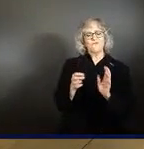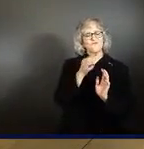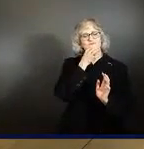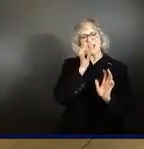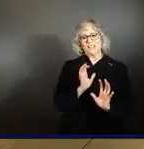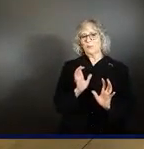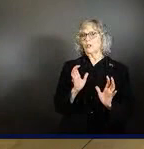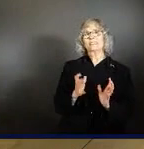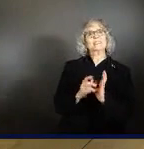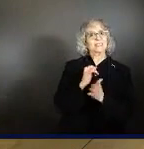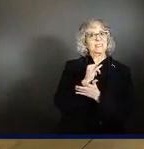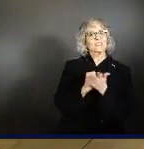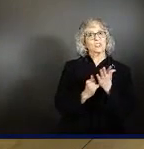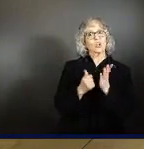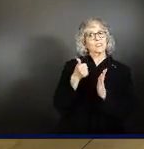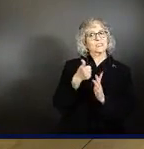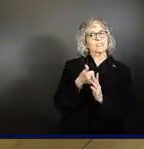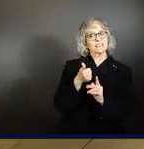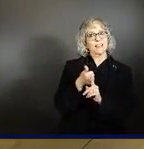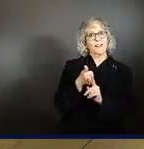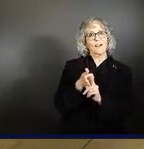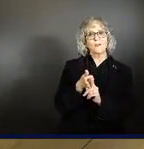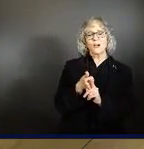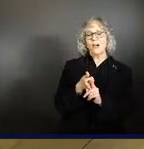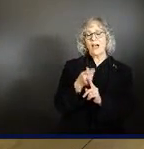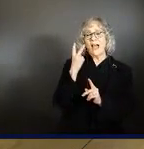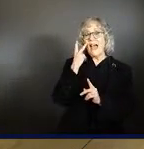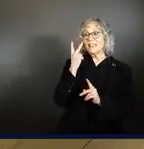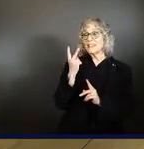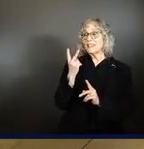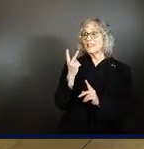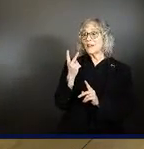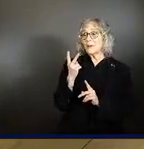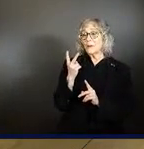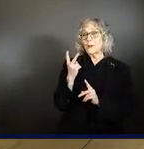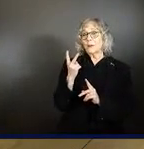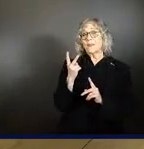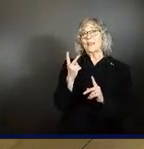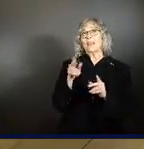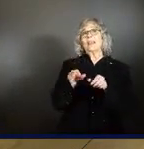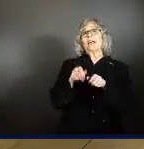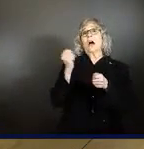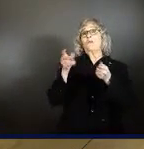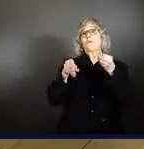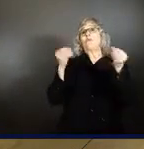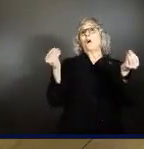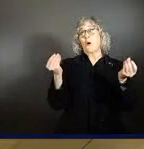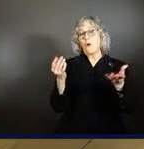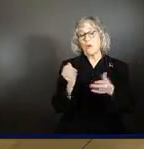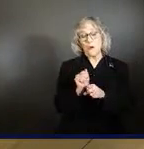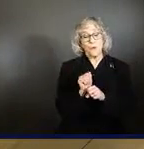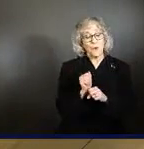this, and seeing this work unfold, we don't unfold the universe, was like